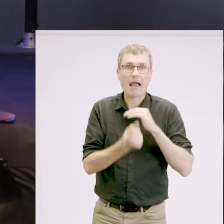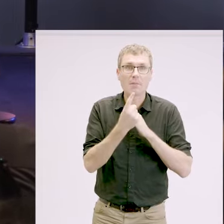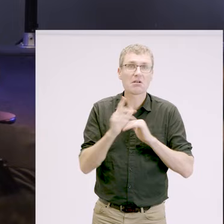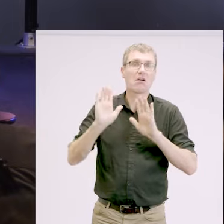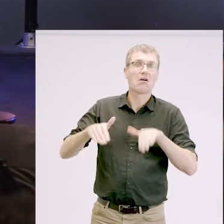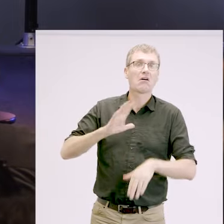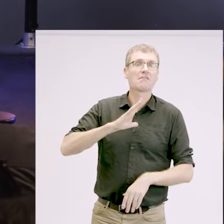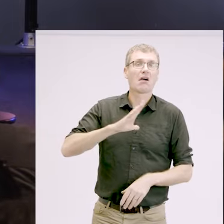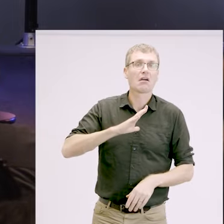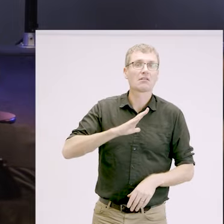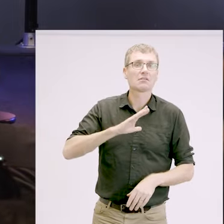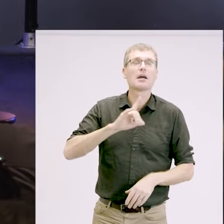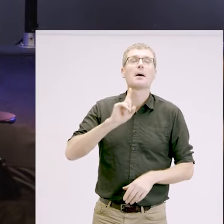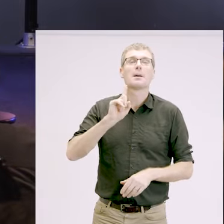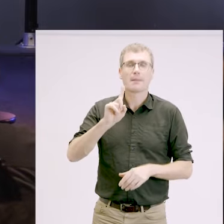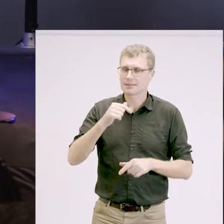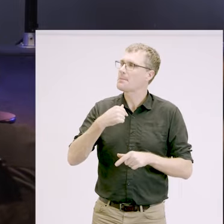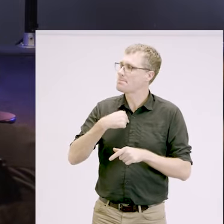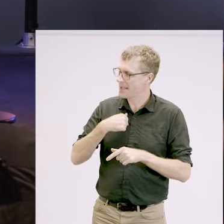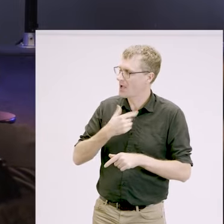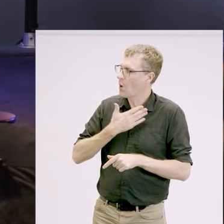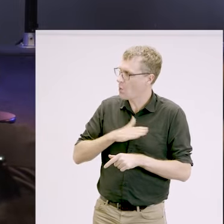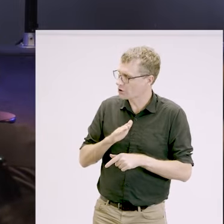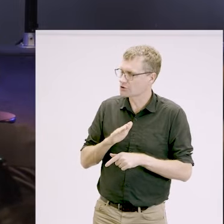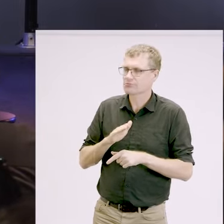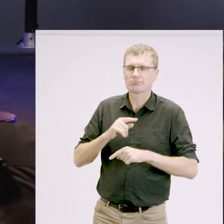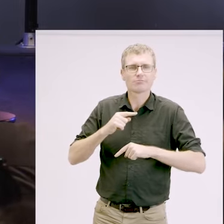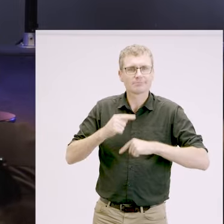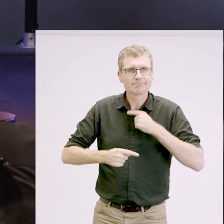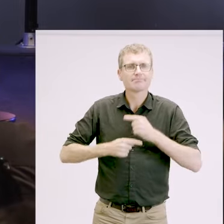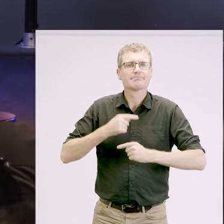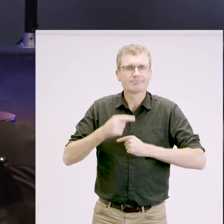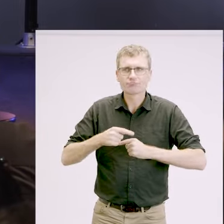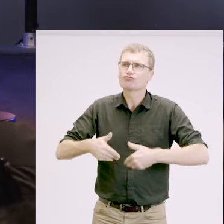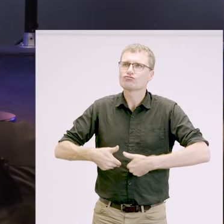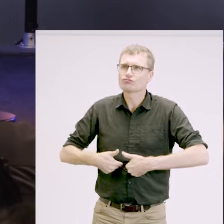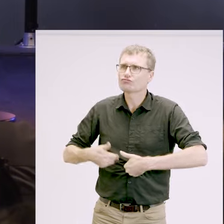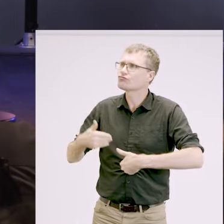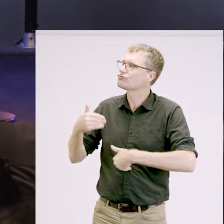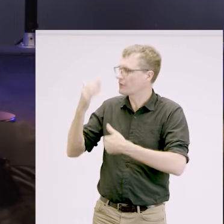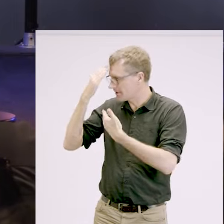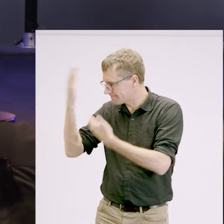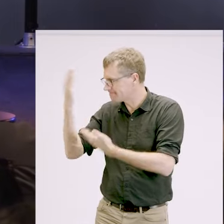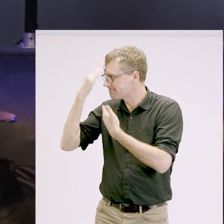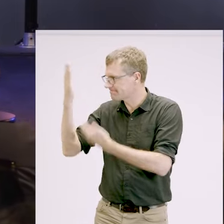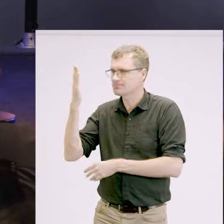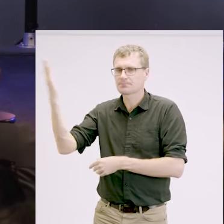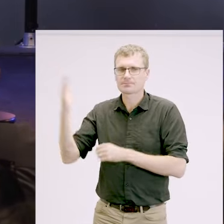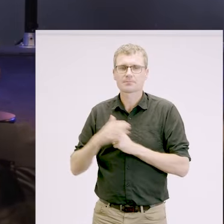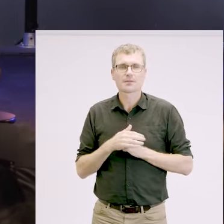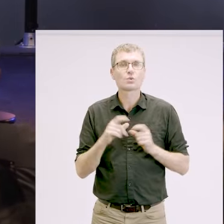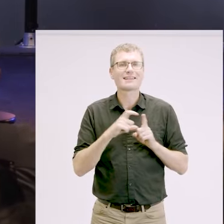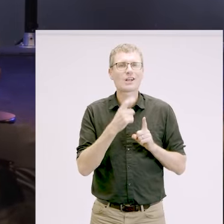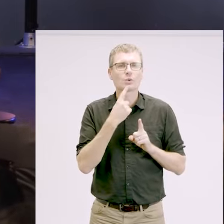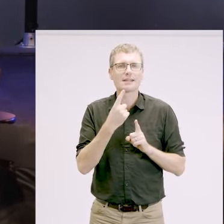much the better, because what I'm choosing to do is instinctively and reflexively become obedient to you,